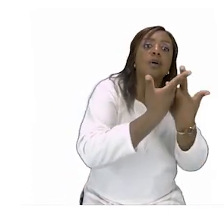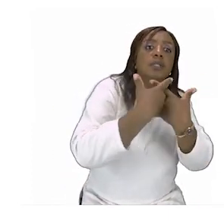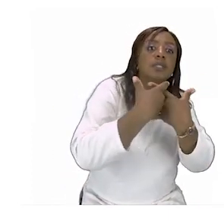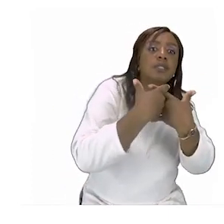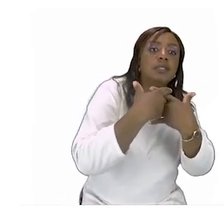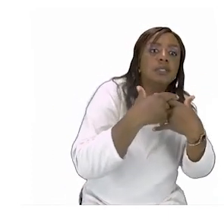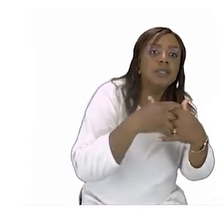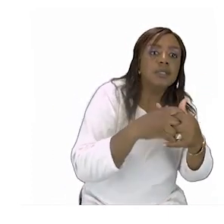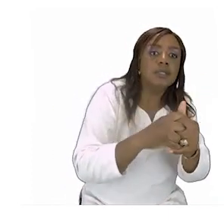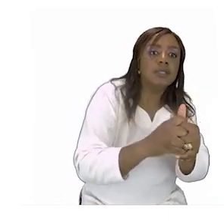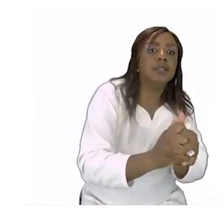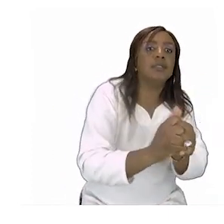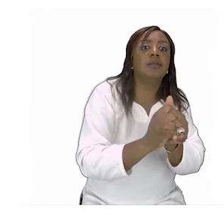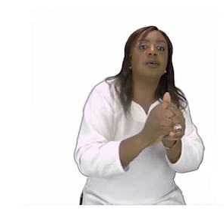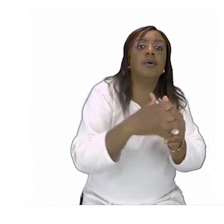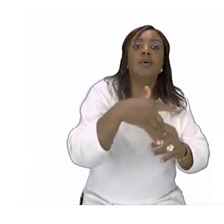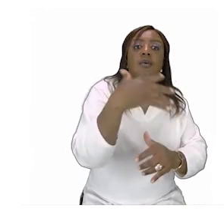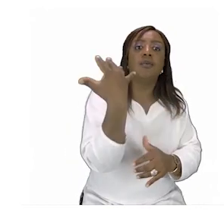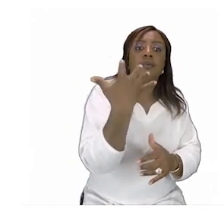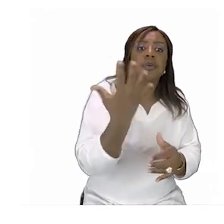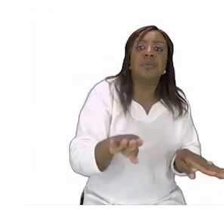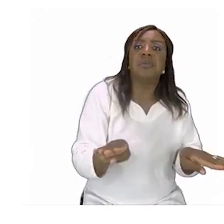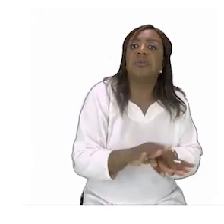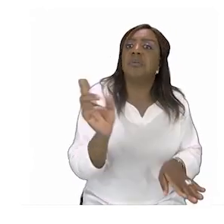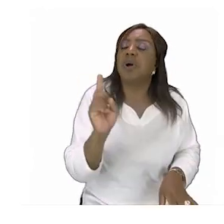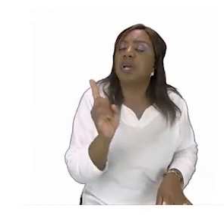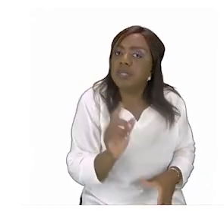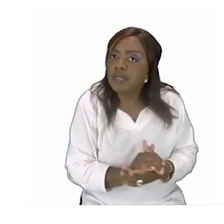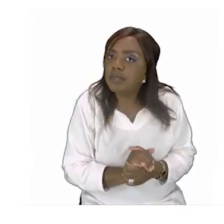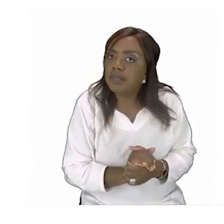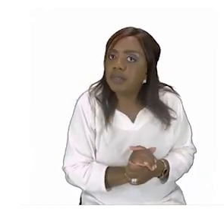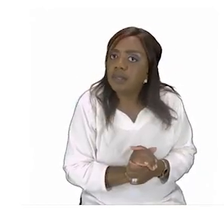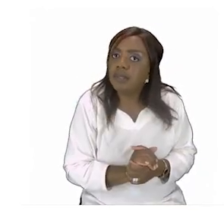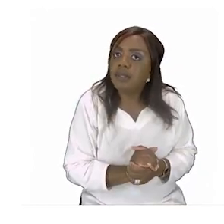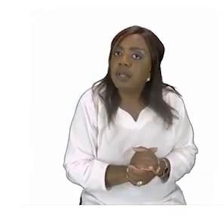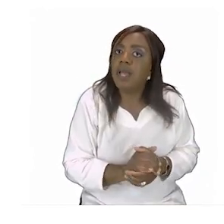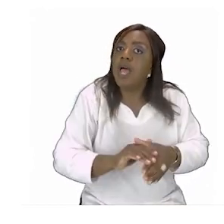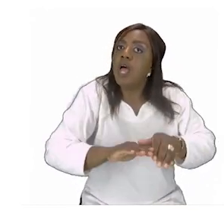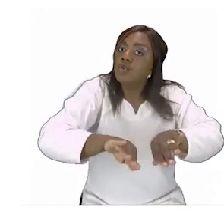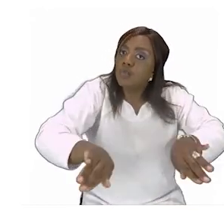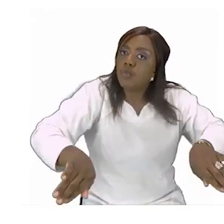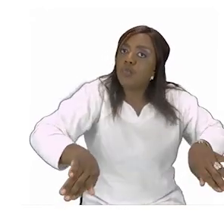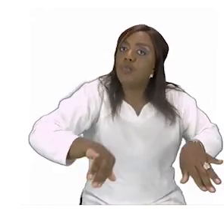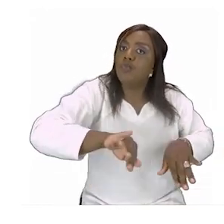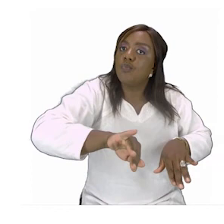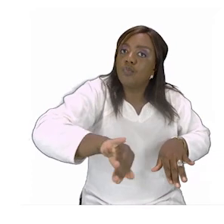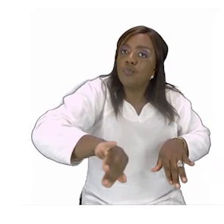can use to complete the sentence in order is the word